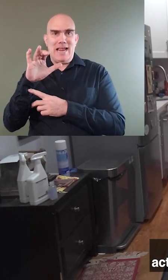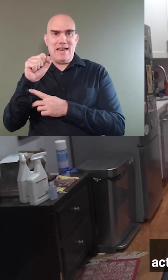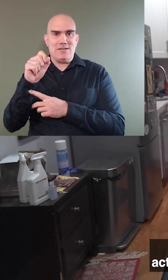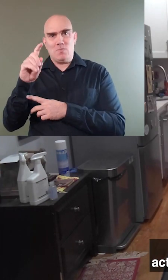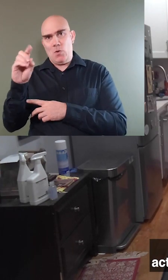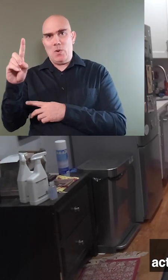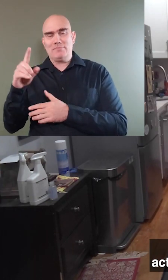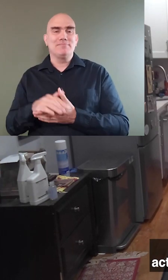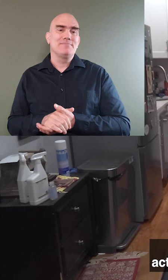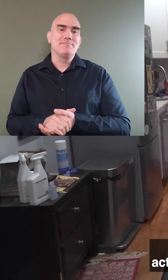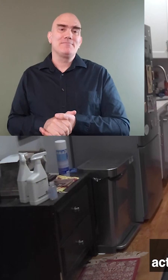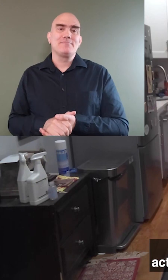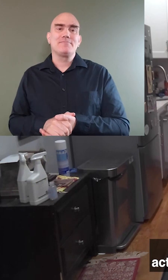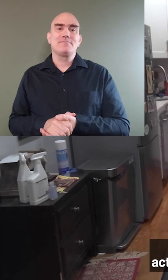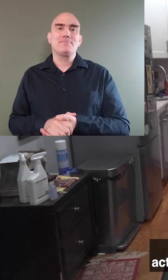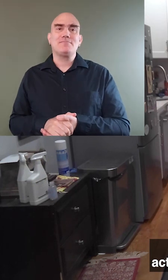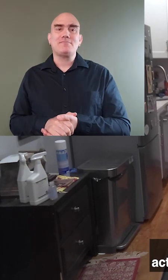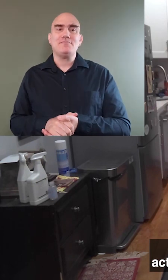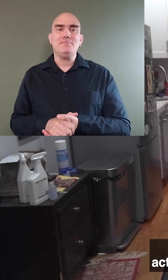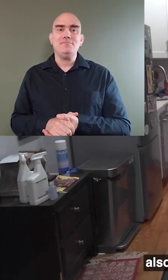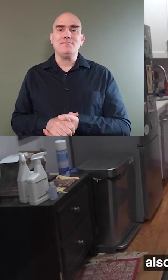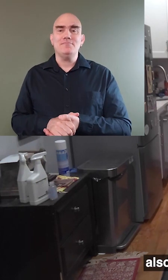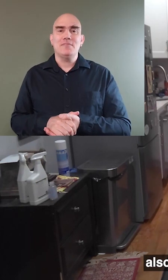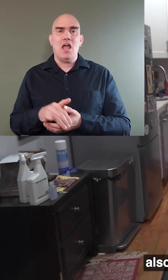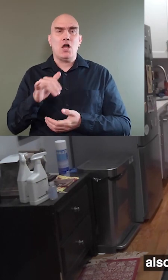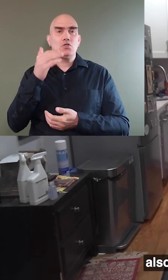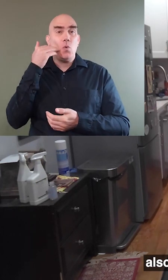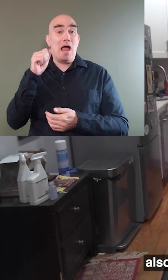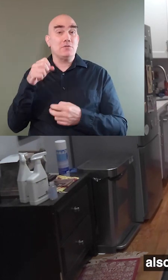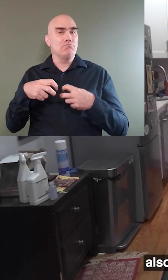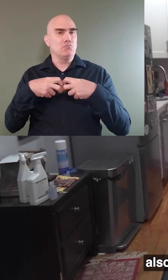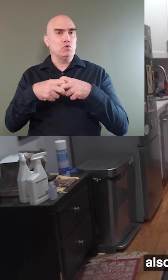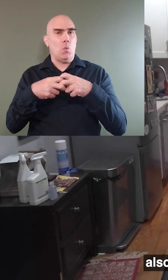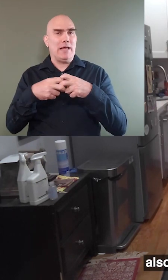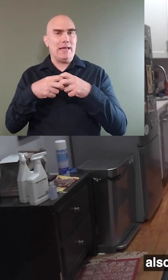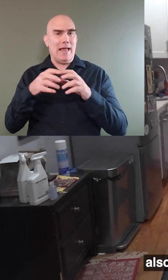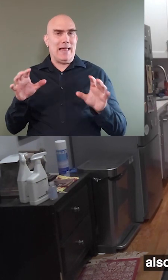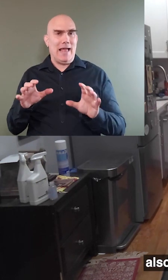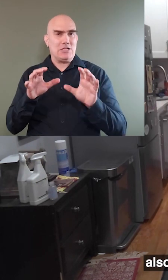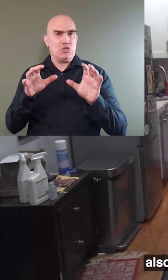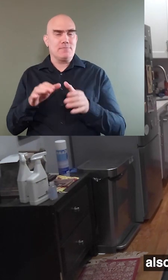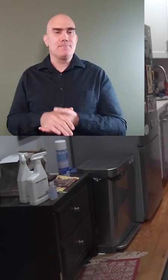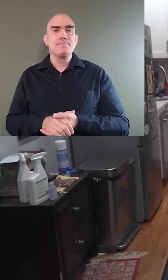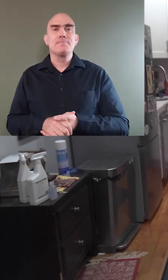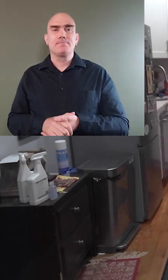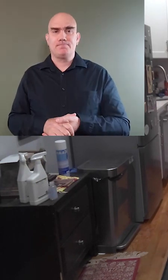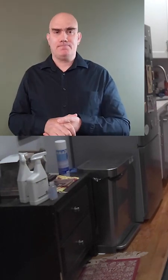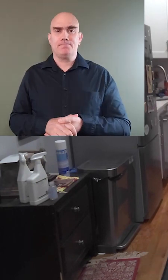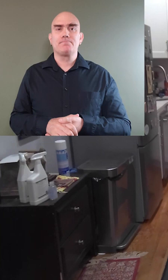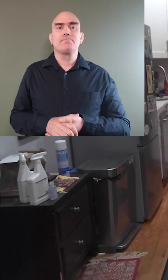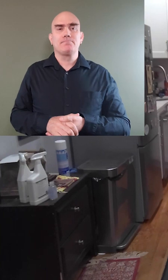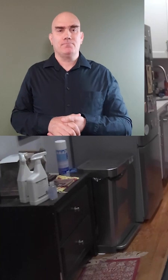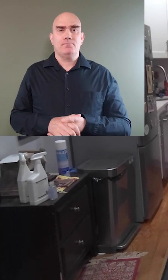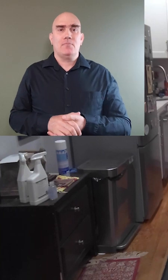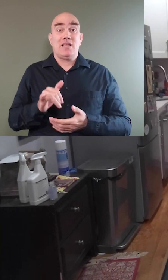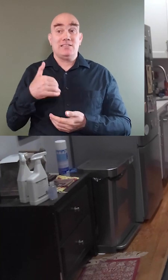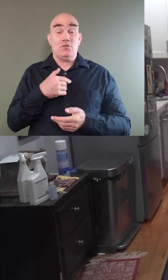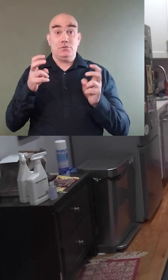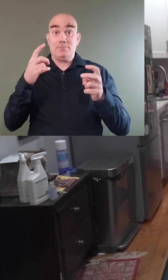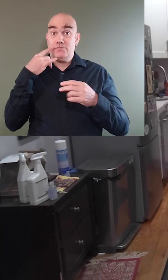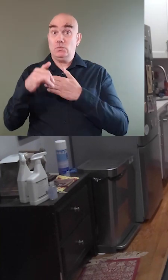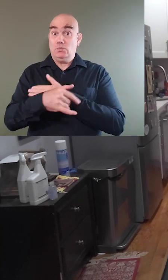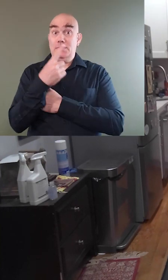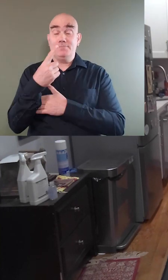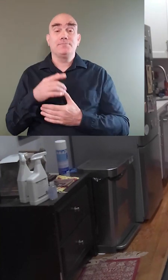actually Biomechanics 101, also known as joint actions. That is